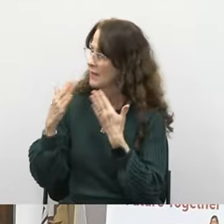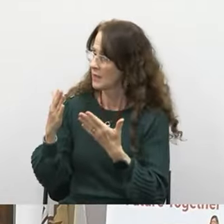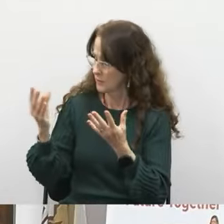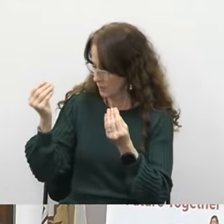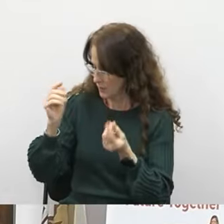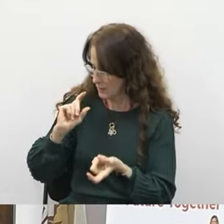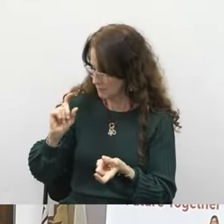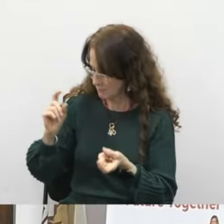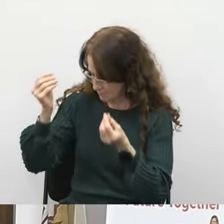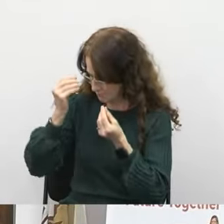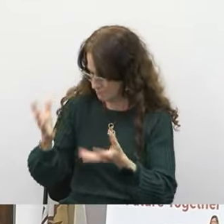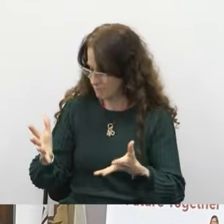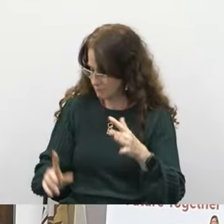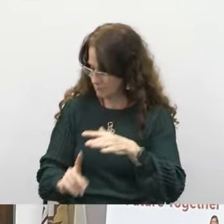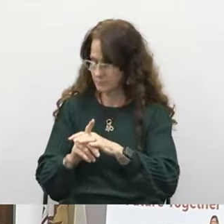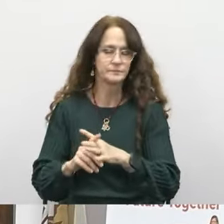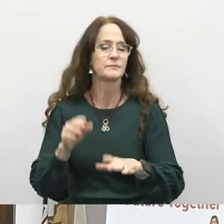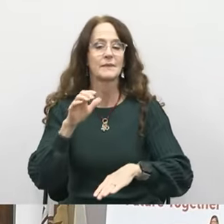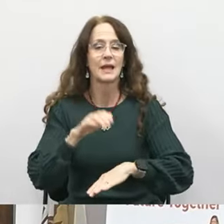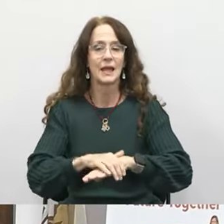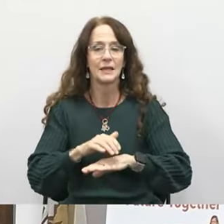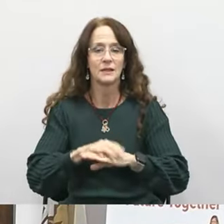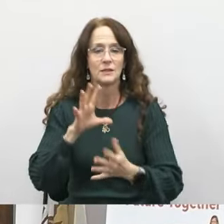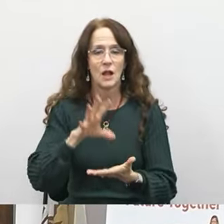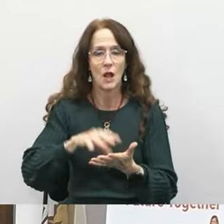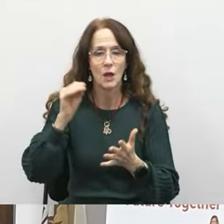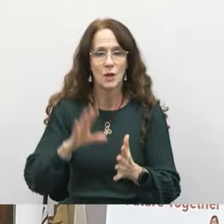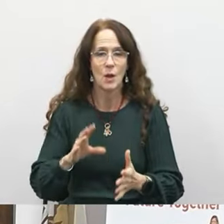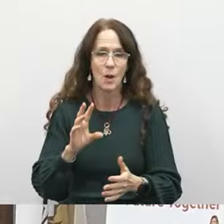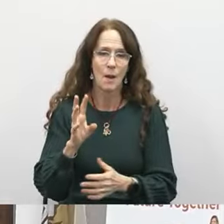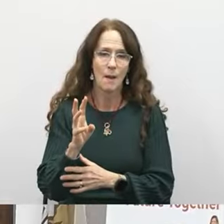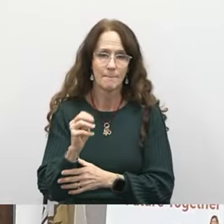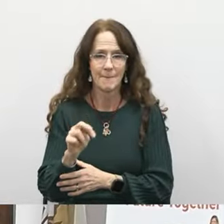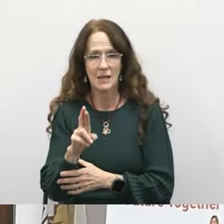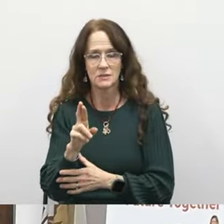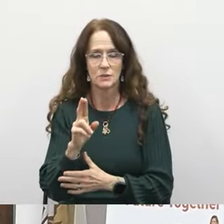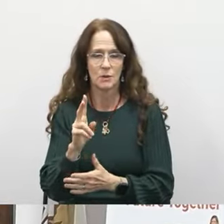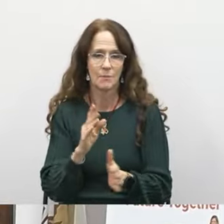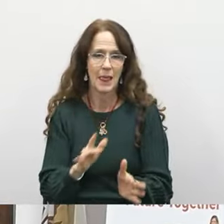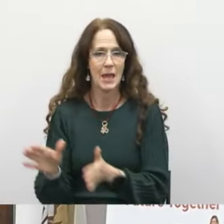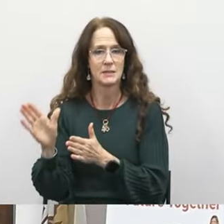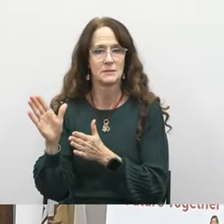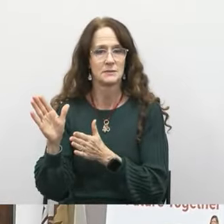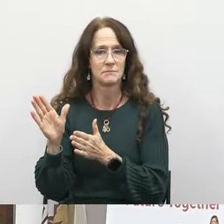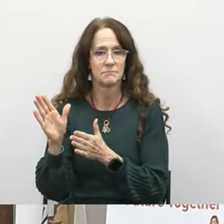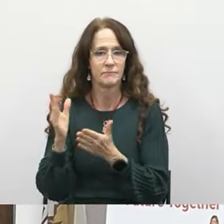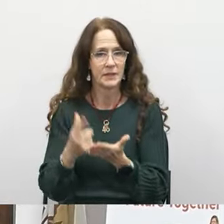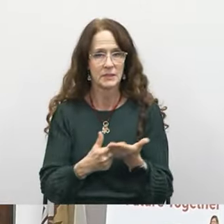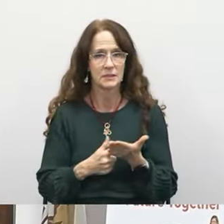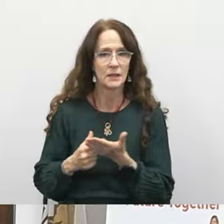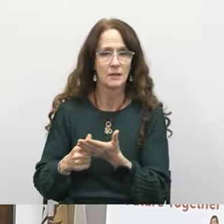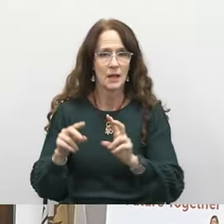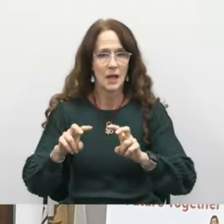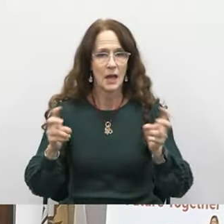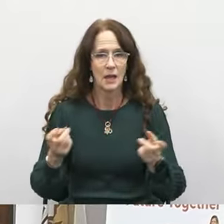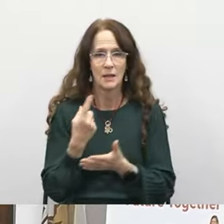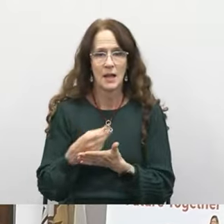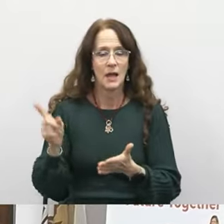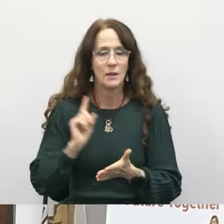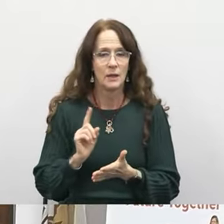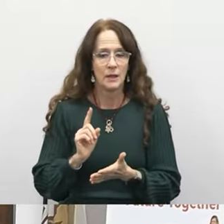So English Learner Master Plan. Any further discussion? I know we had this item last